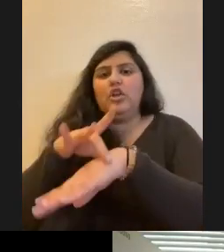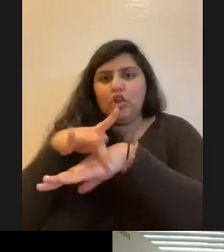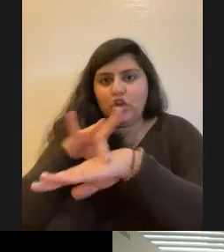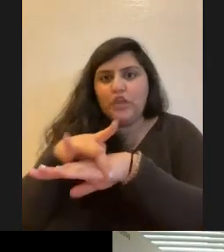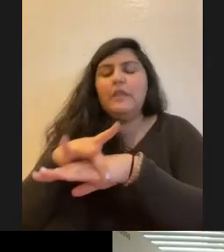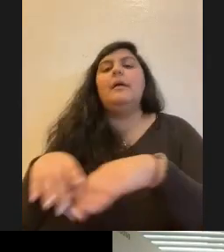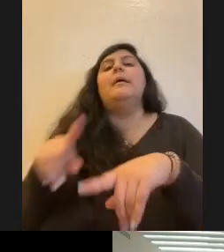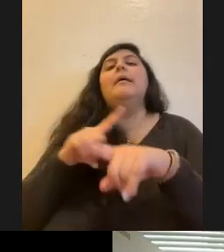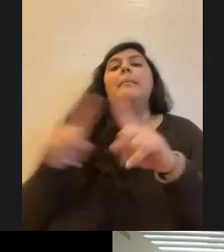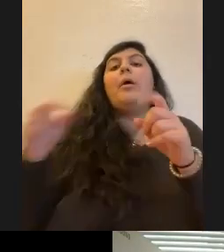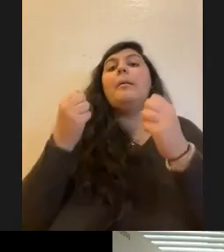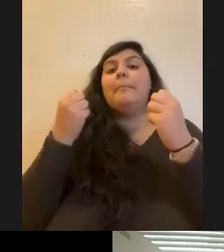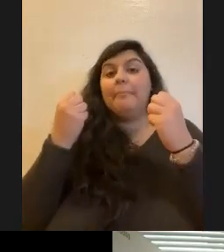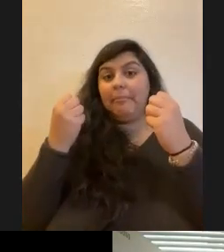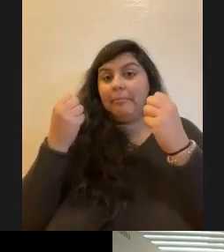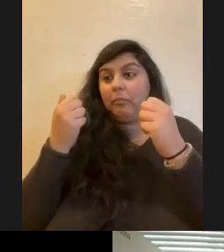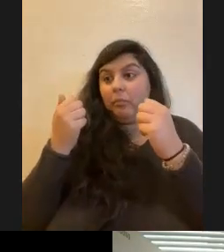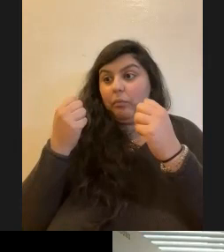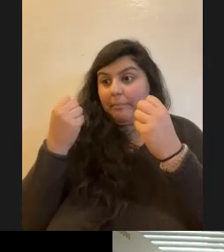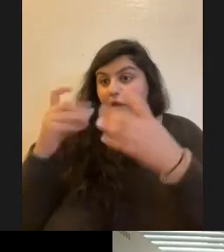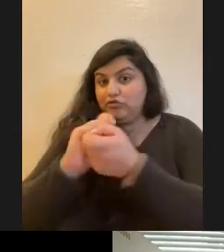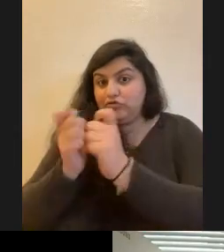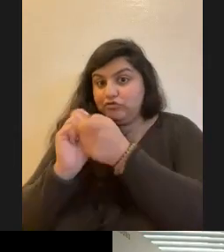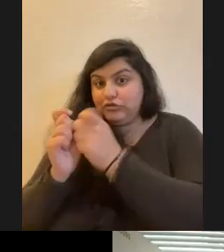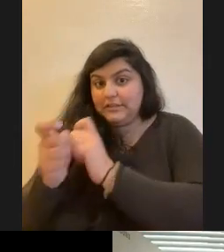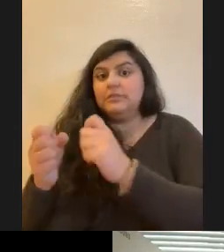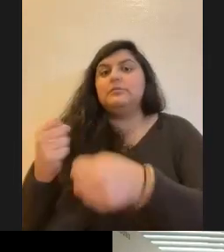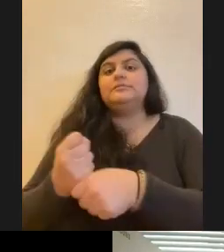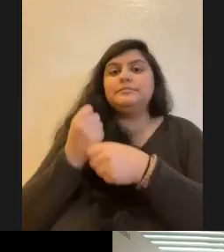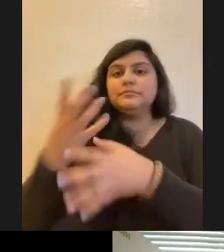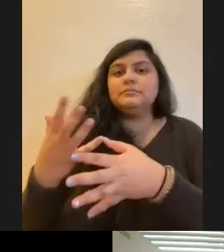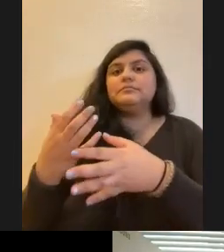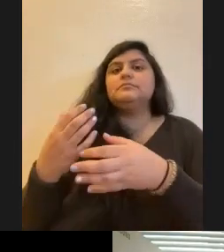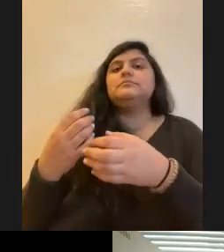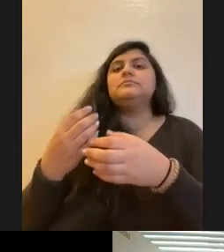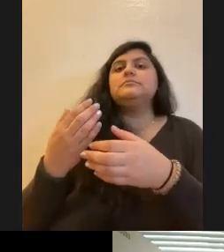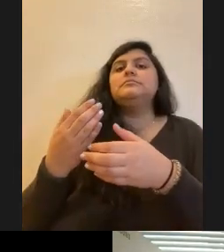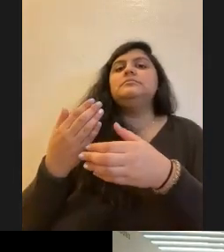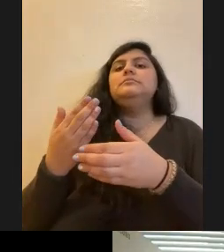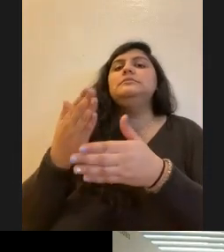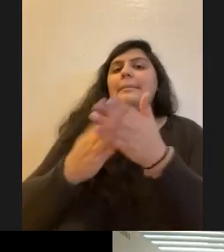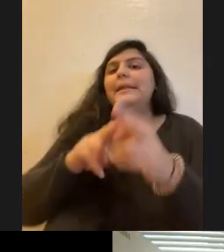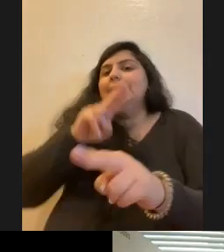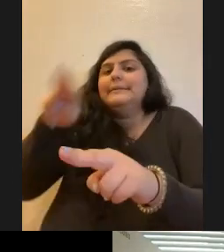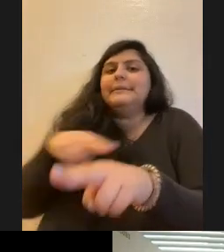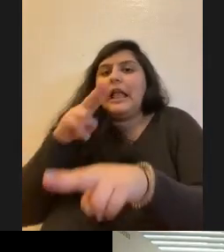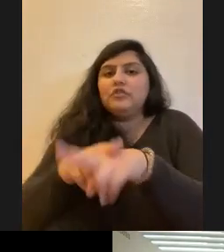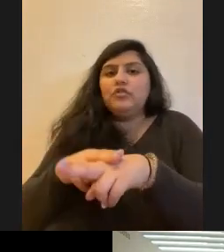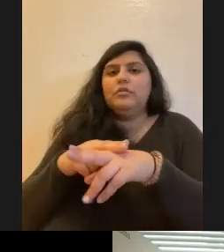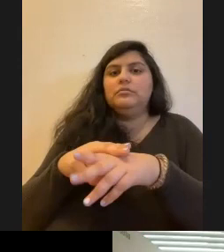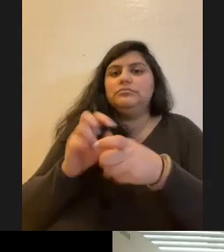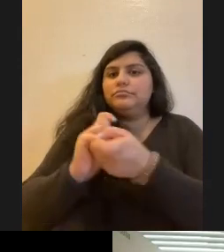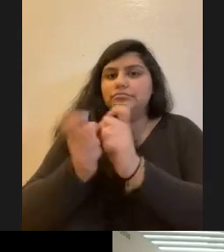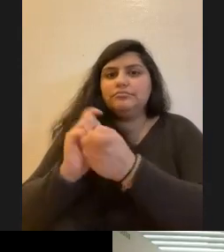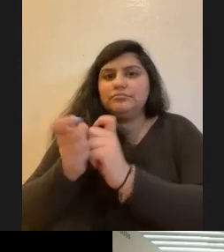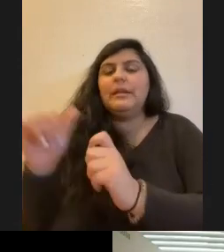With a lot of those changes, that's where some of these like real natural phenomenons came in place. And like the sinking